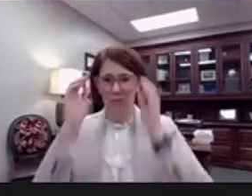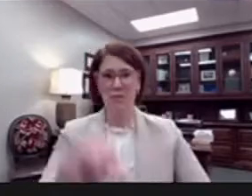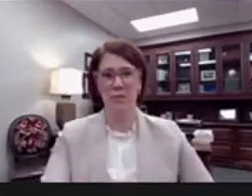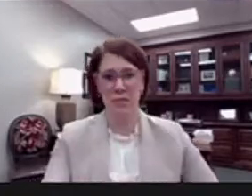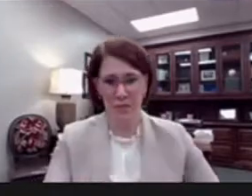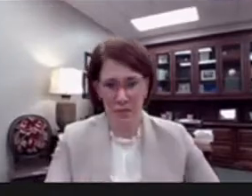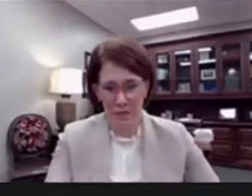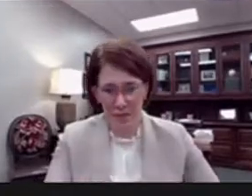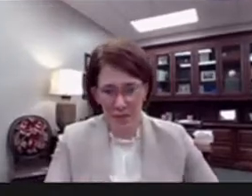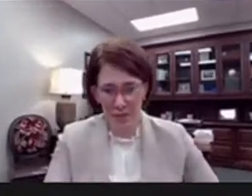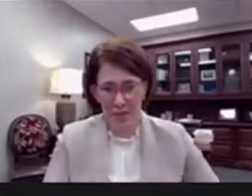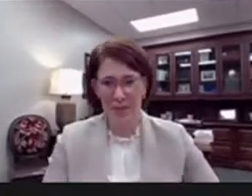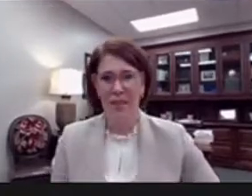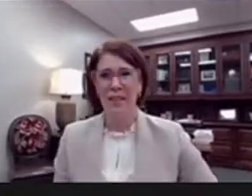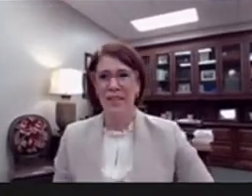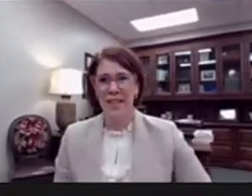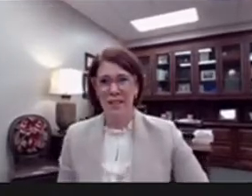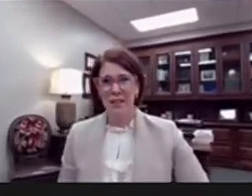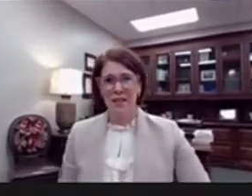Settle.